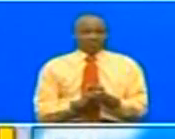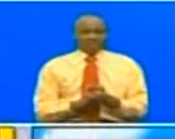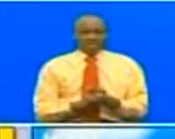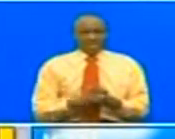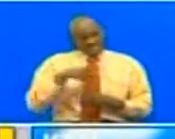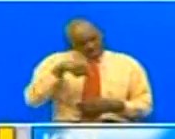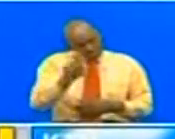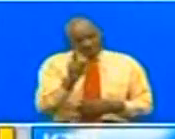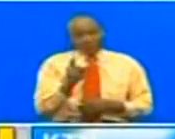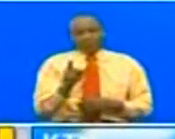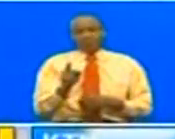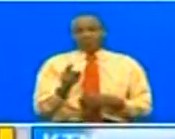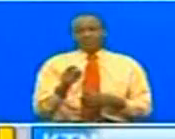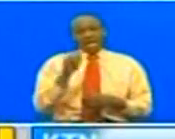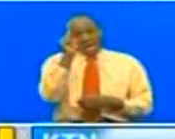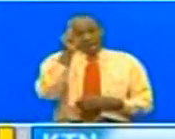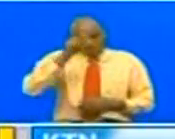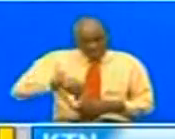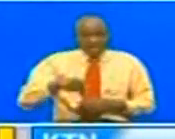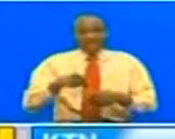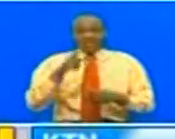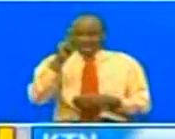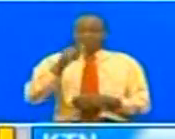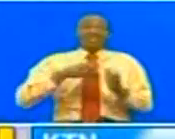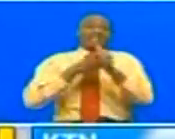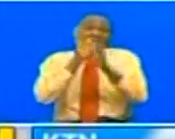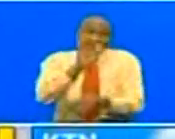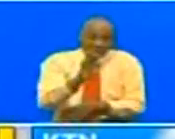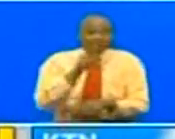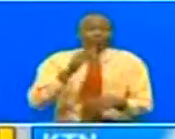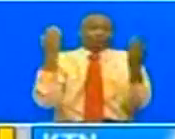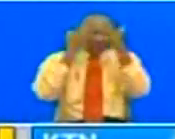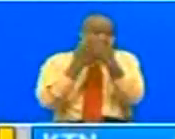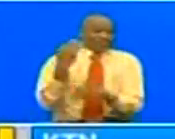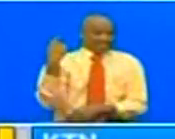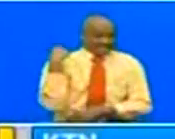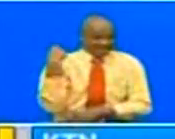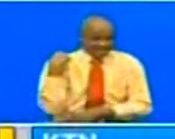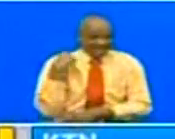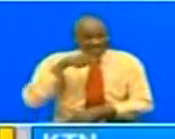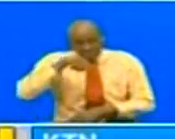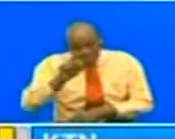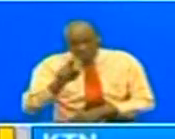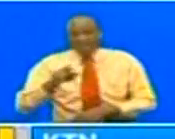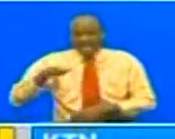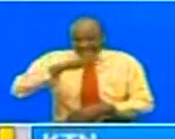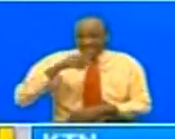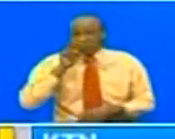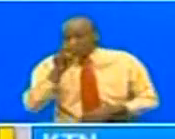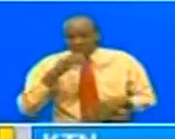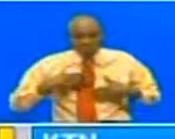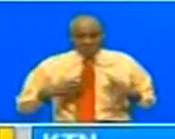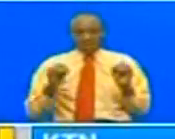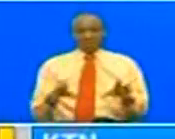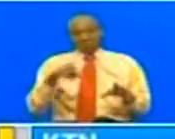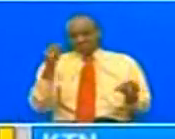officer leading the administration police said as late as last night that they couldn't, they went to the place and they didn't see anything, so